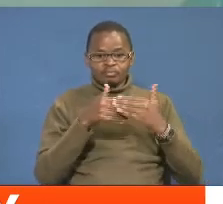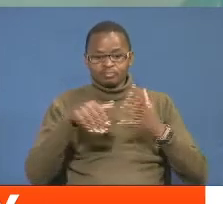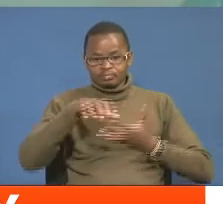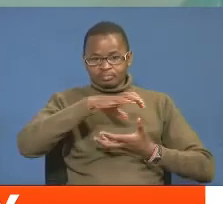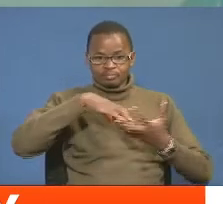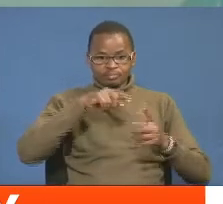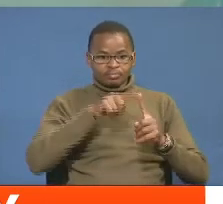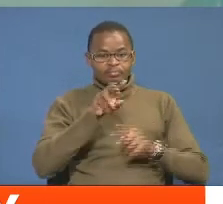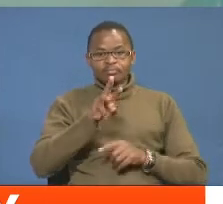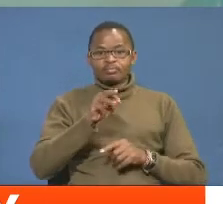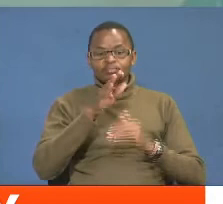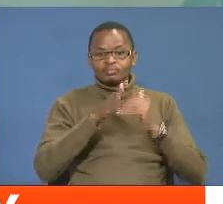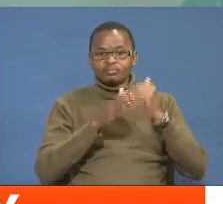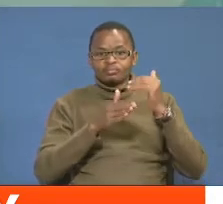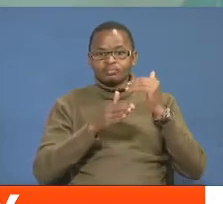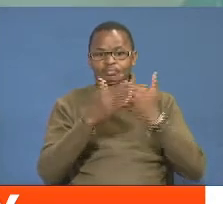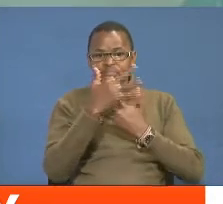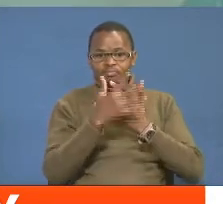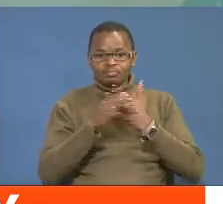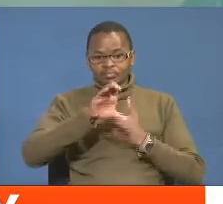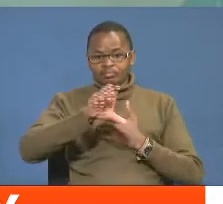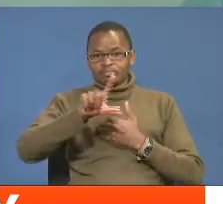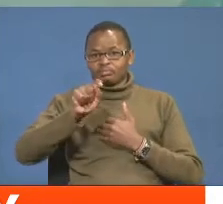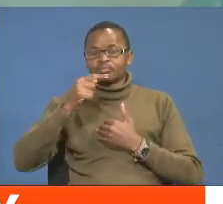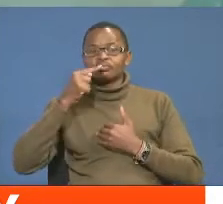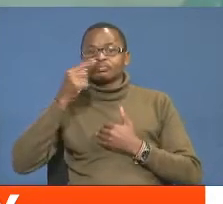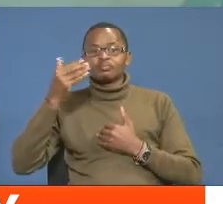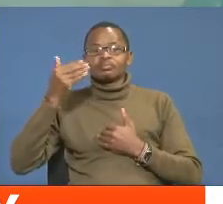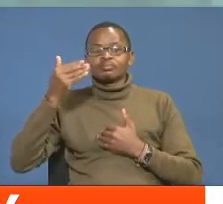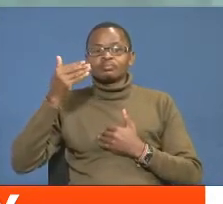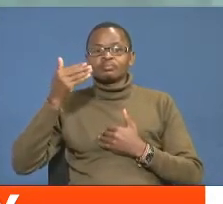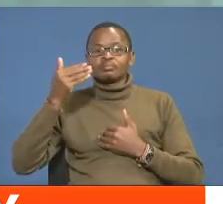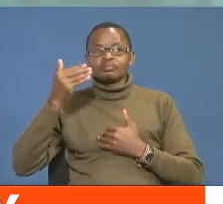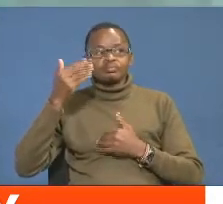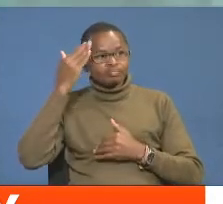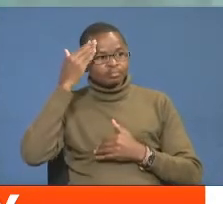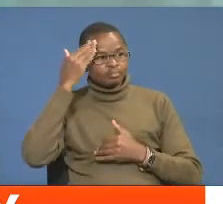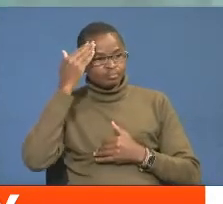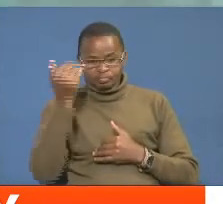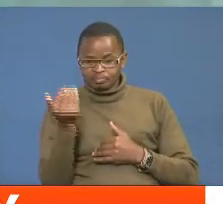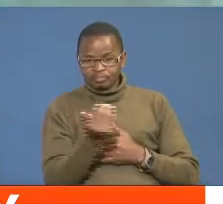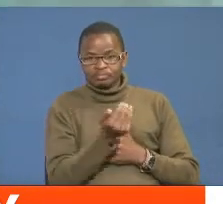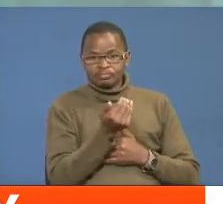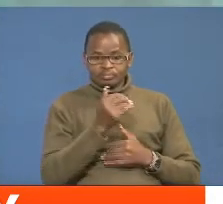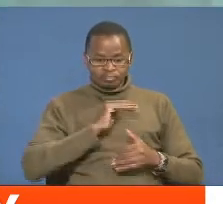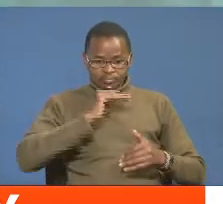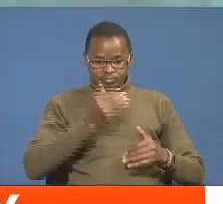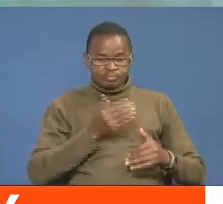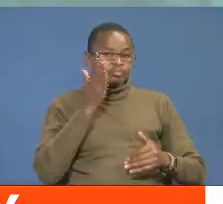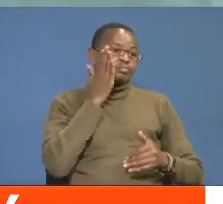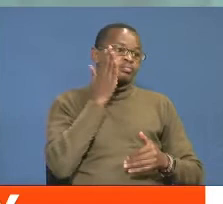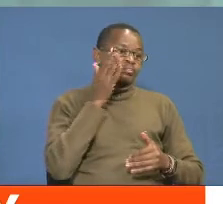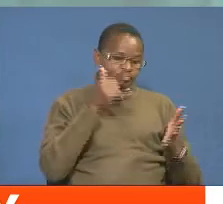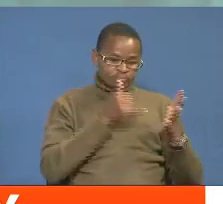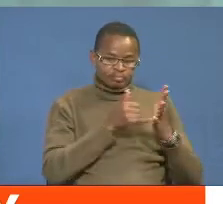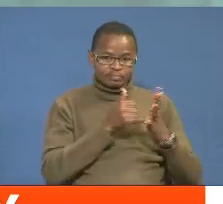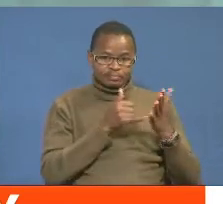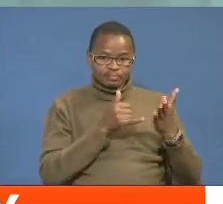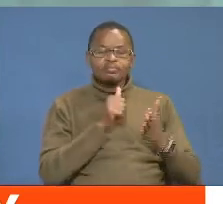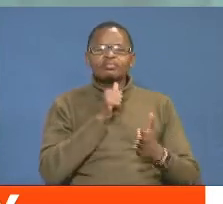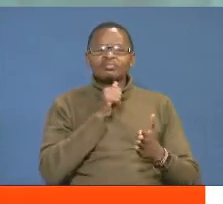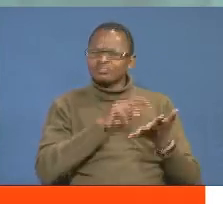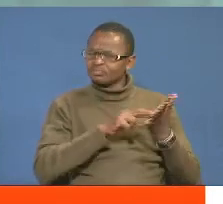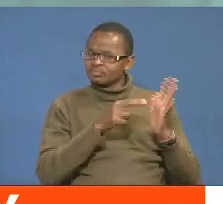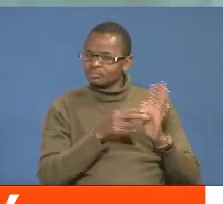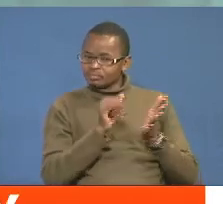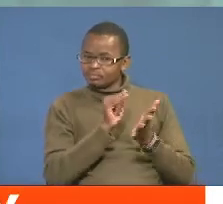complication related to them other than the blood clots that we mentioned at the beginning. Mm-hmm. Now, given that, you know, the children and the pregnant mothers were not included, does